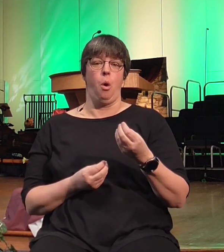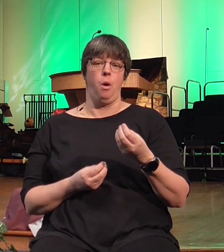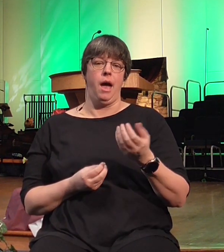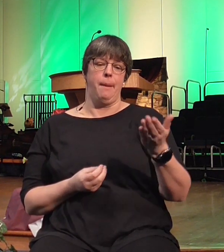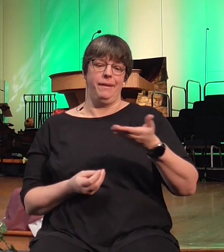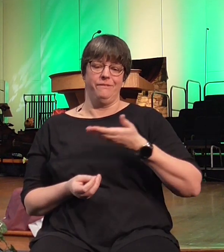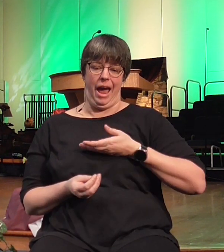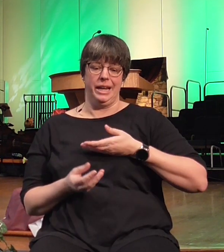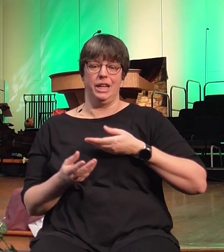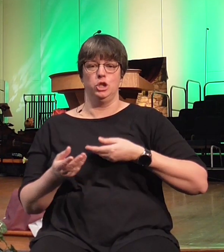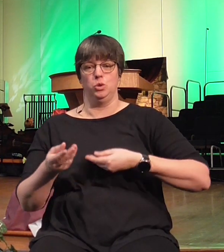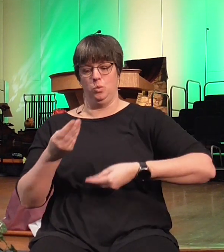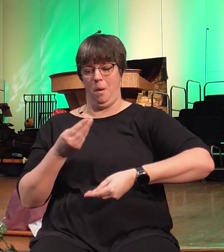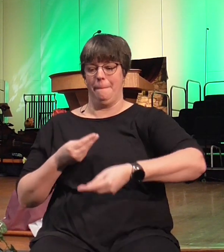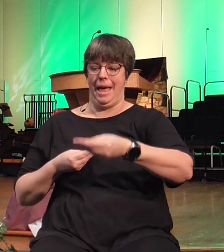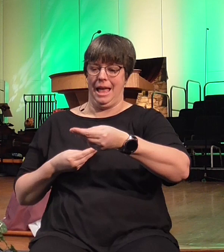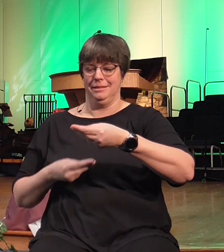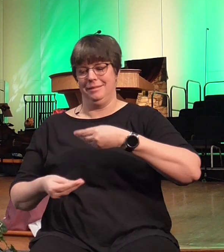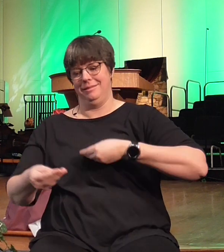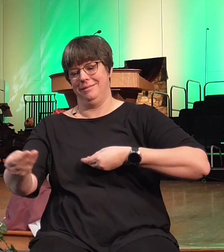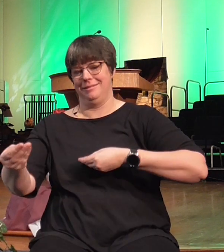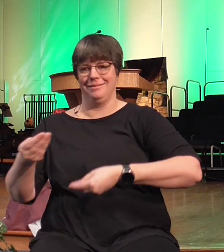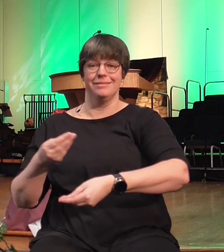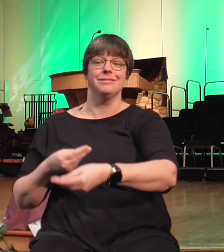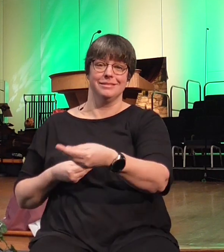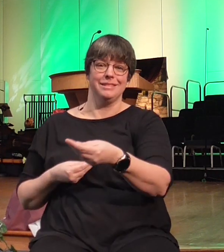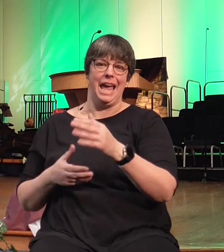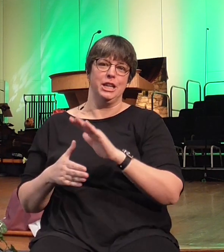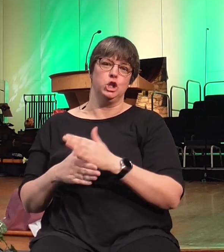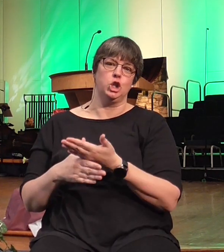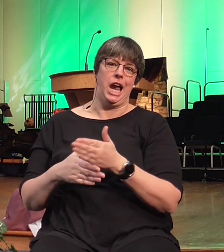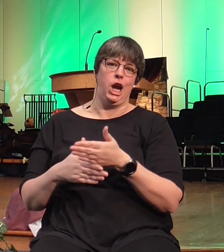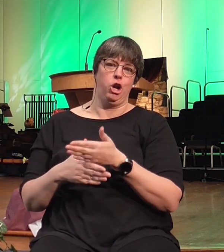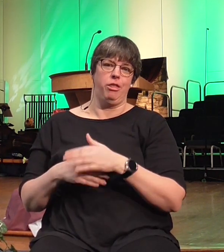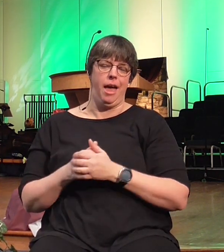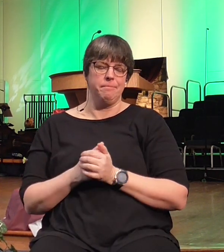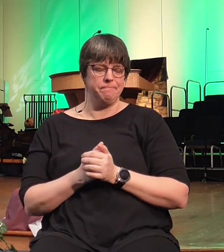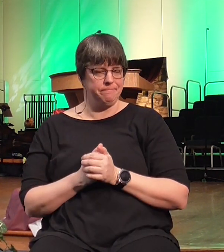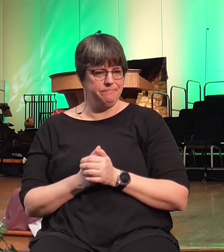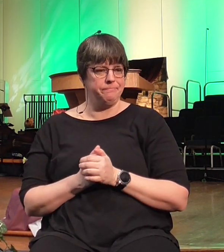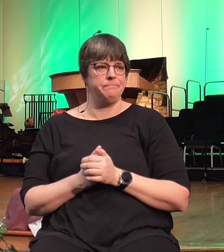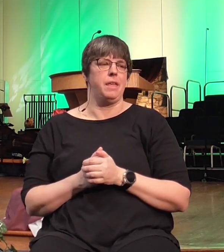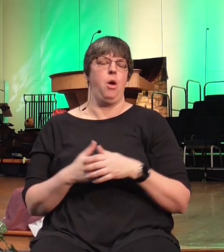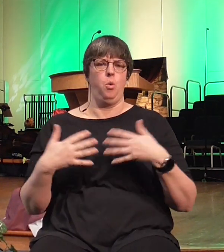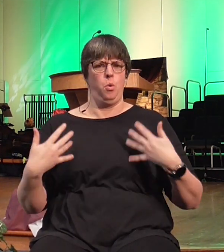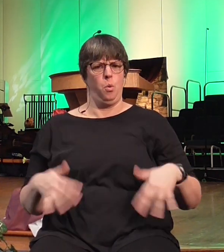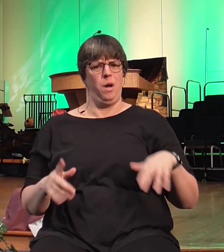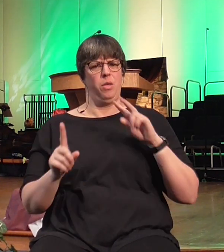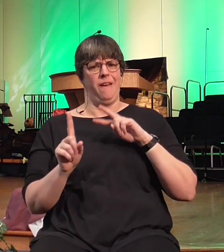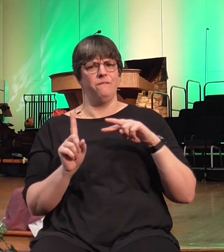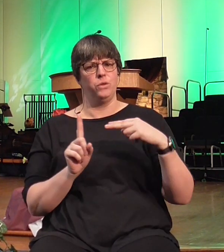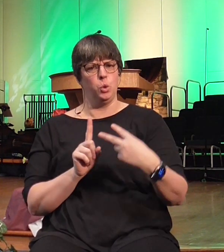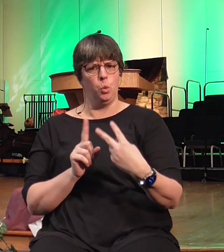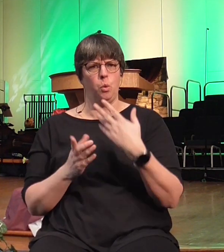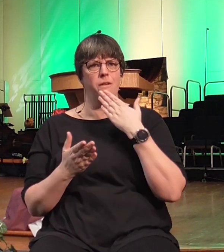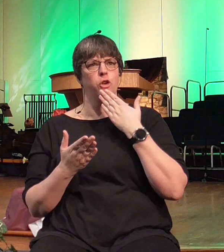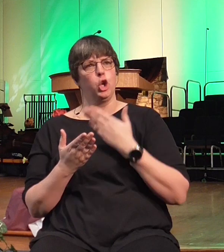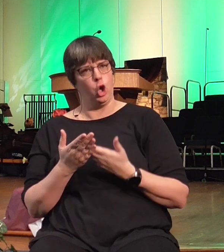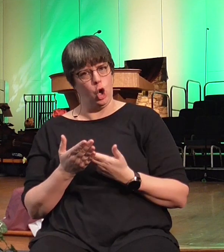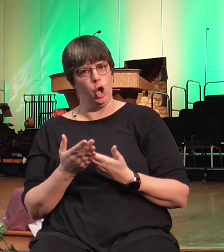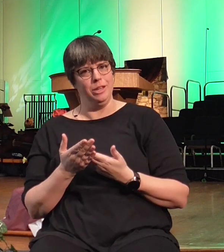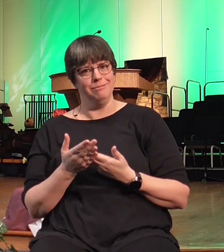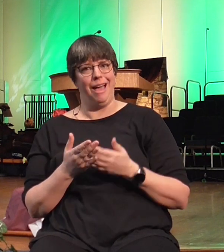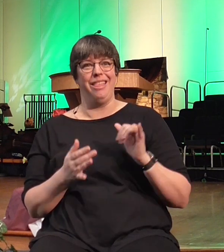to pass it along, to share of it. And that's such an enlightened view of the good in our life. And